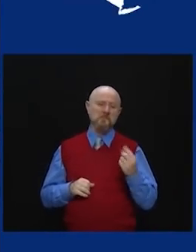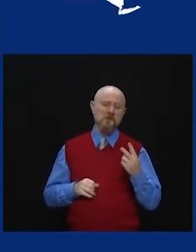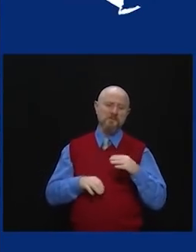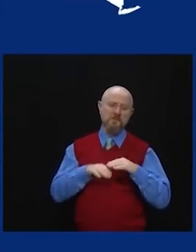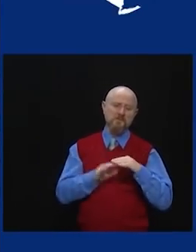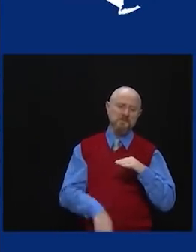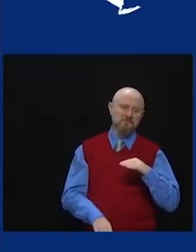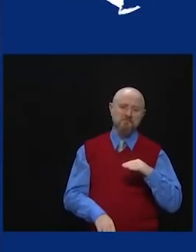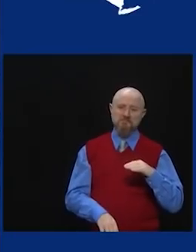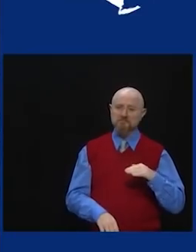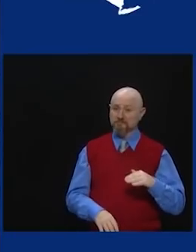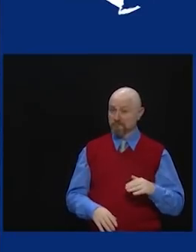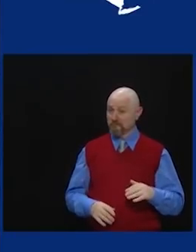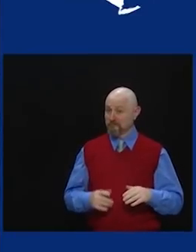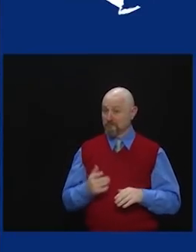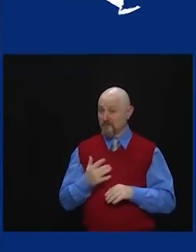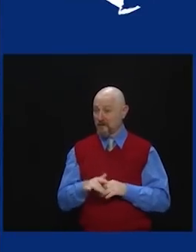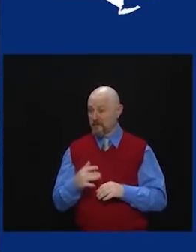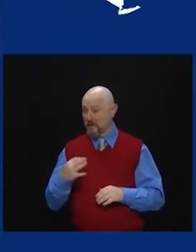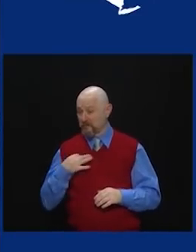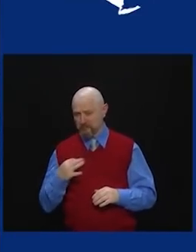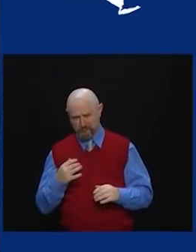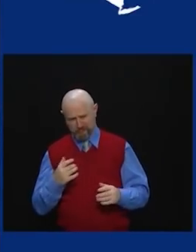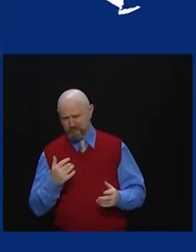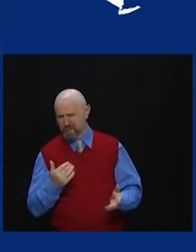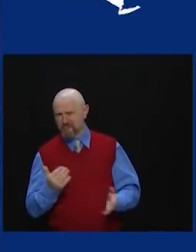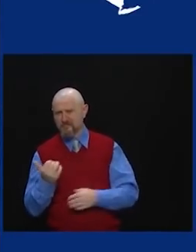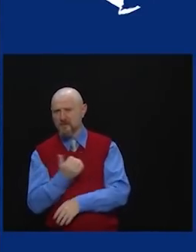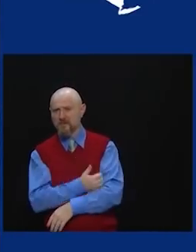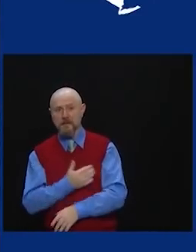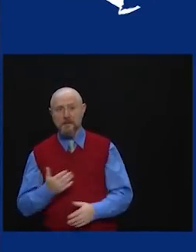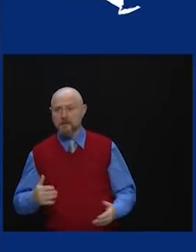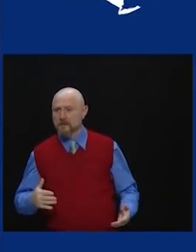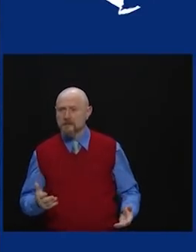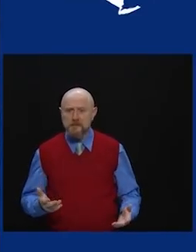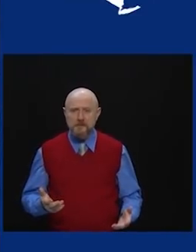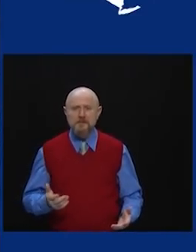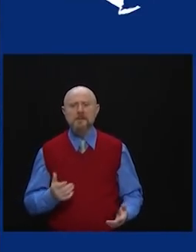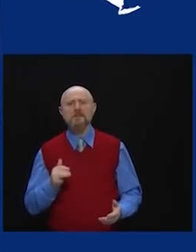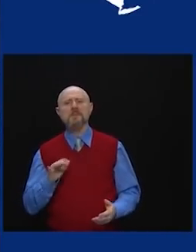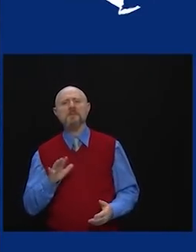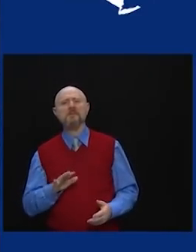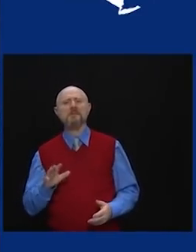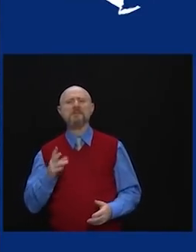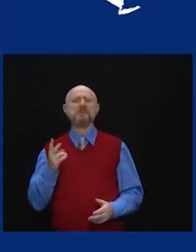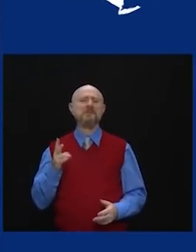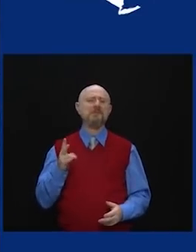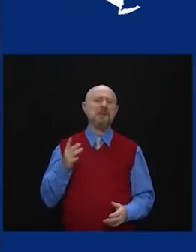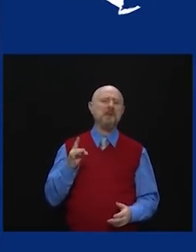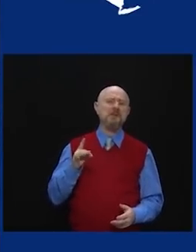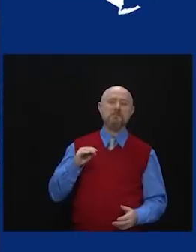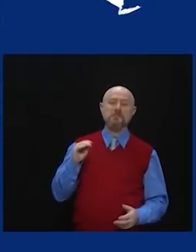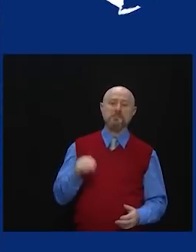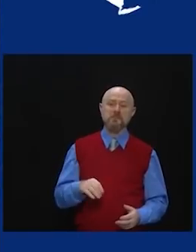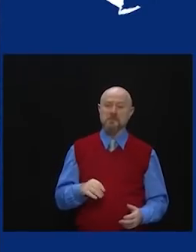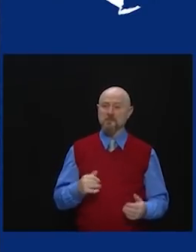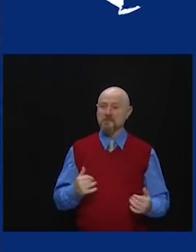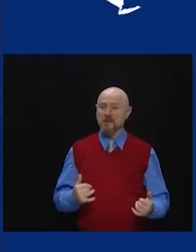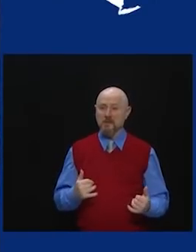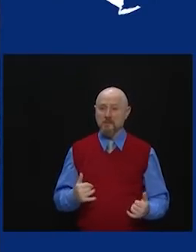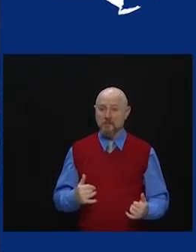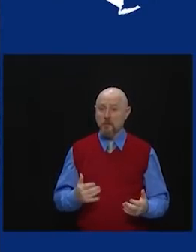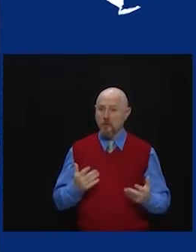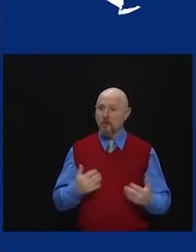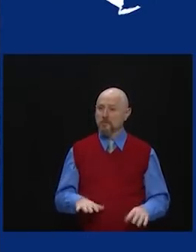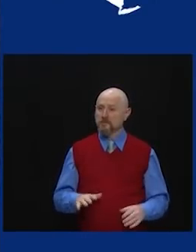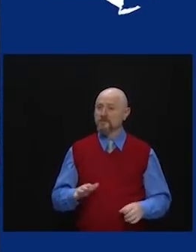aren't vaccinated. It's only 17% or so, maybe it's 18% today, that are fully